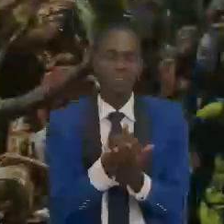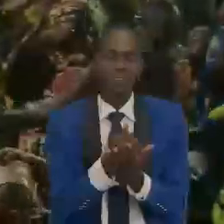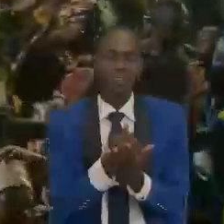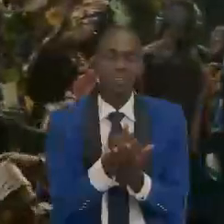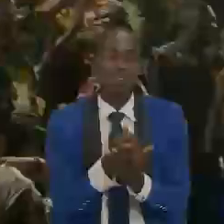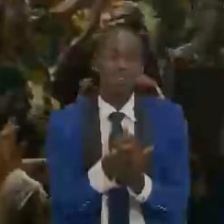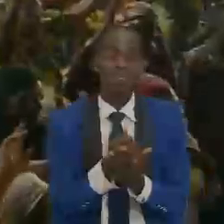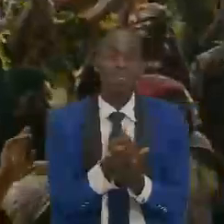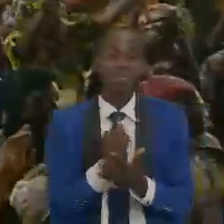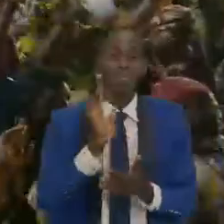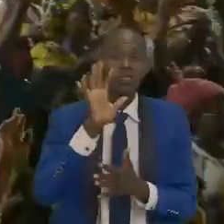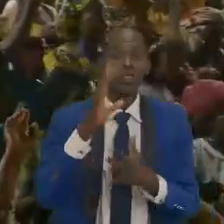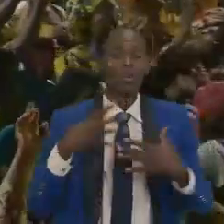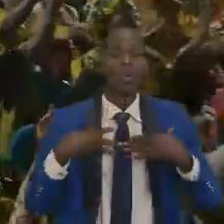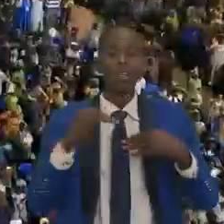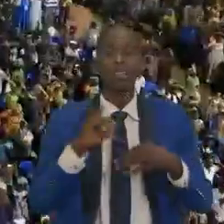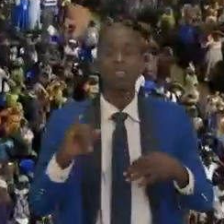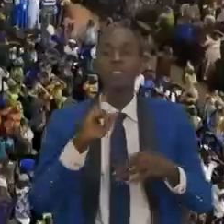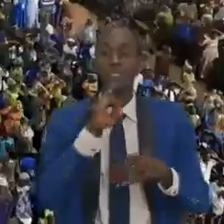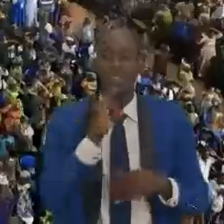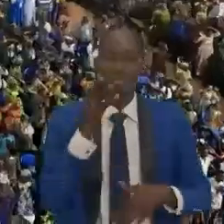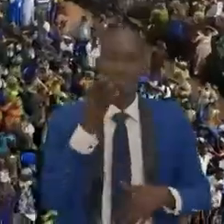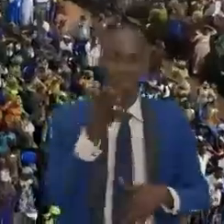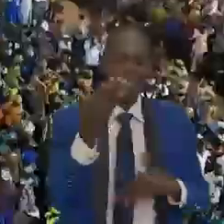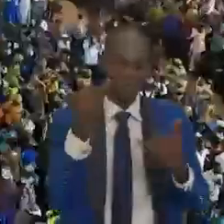Your healing is right there.